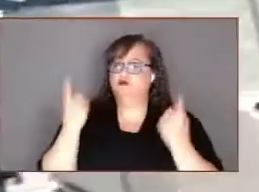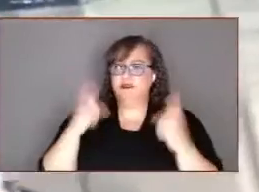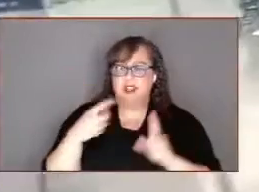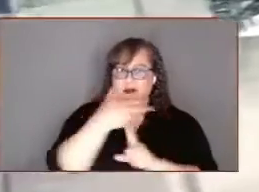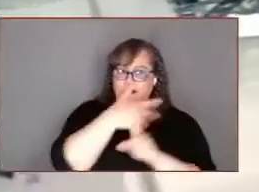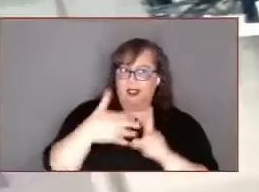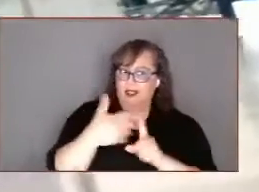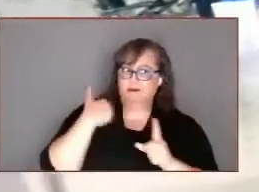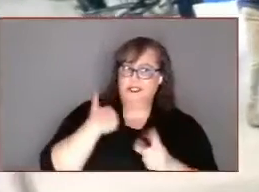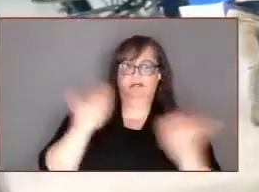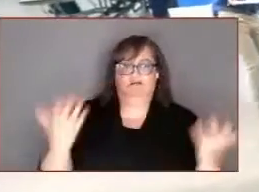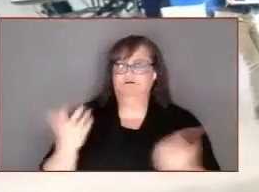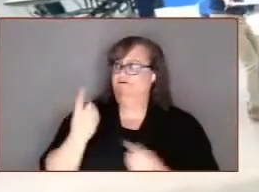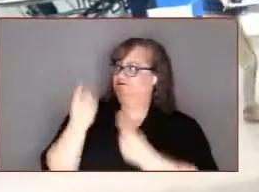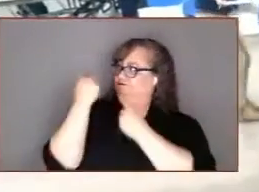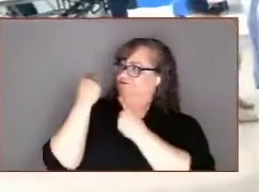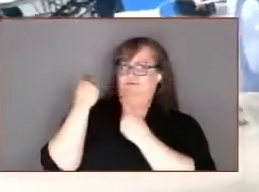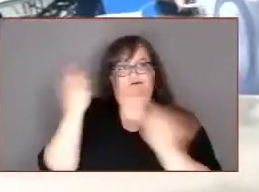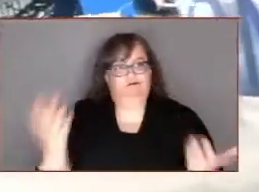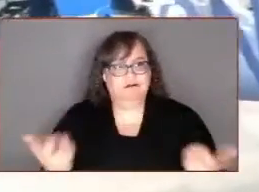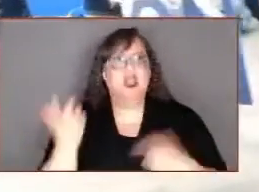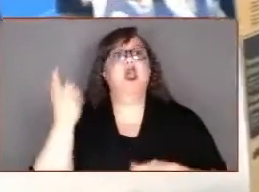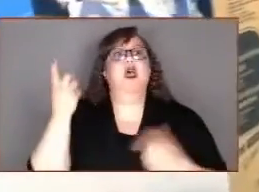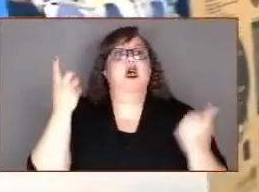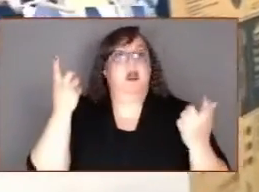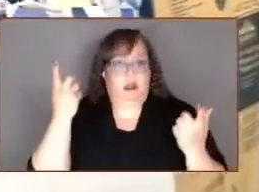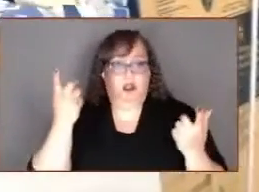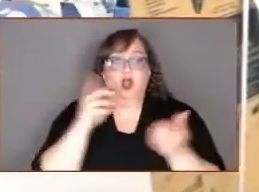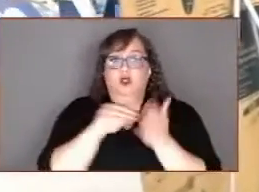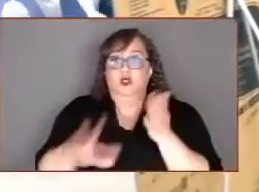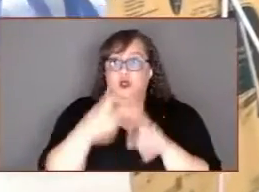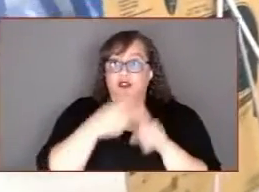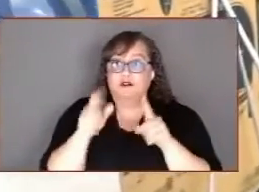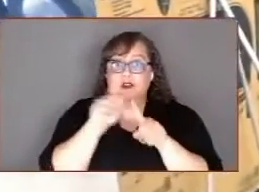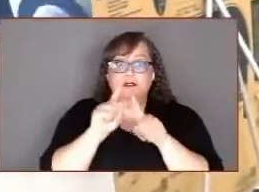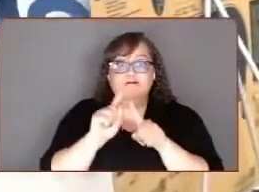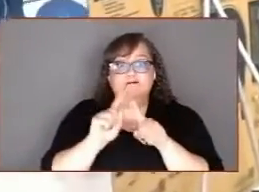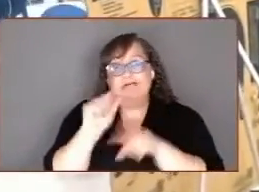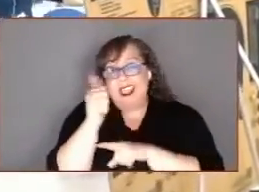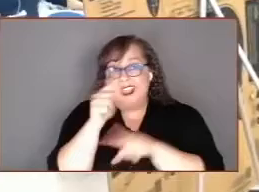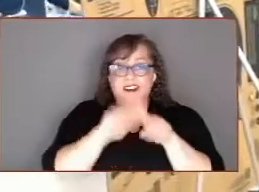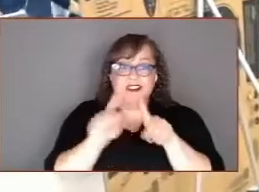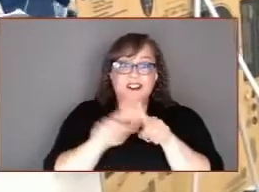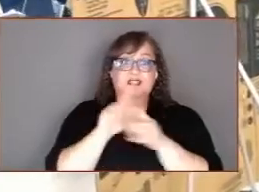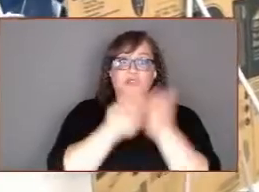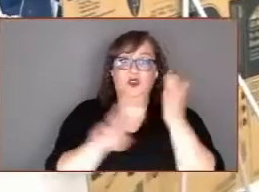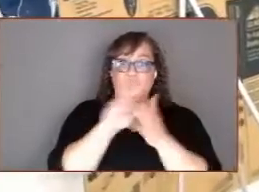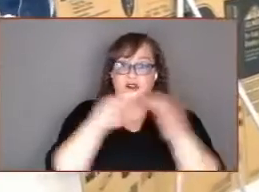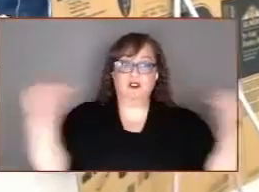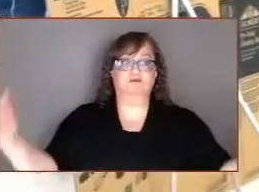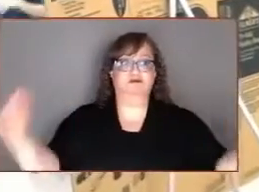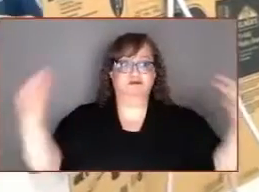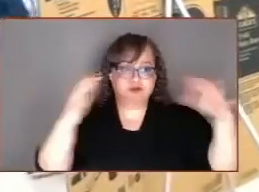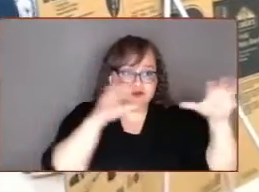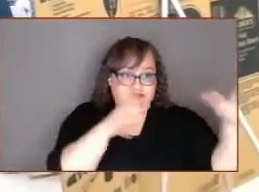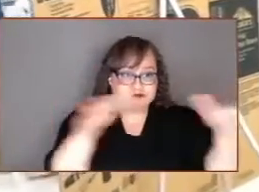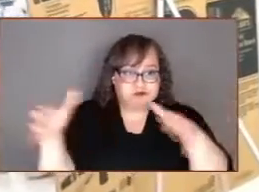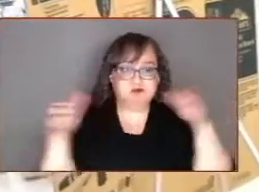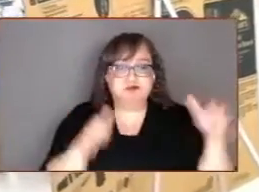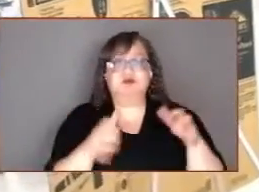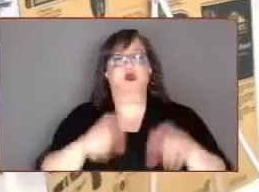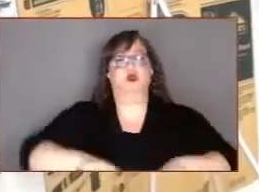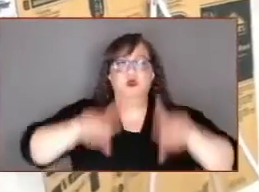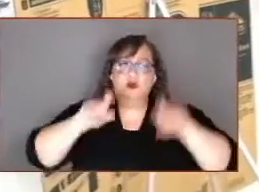is how to access subsurface ice and then melt that ice into water. Why is this important to NASA? Well, as we